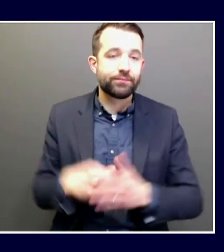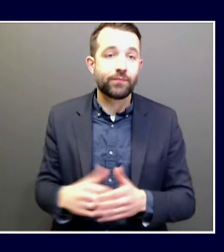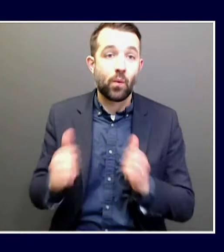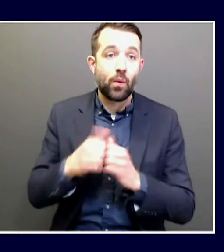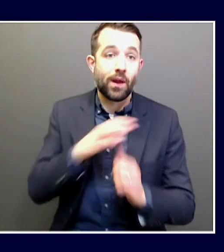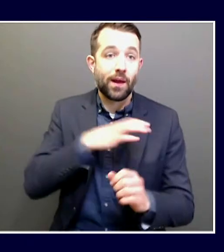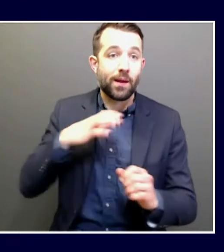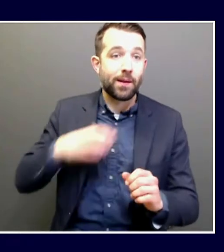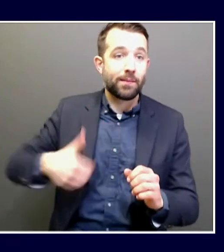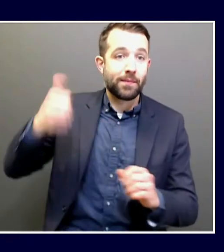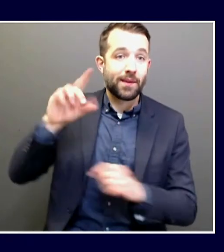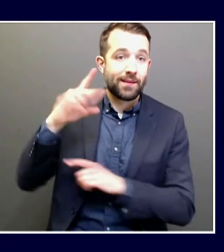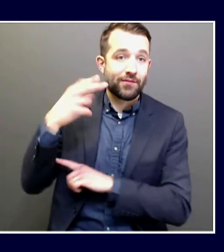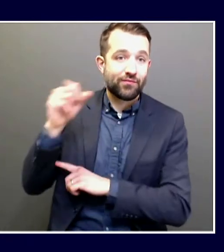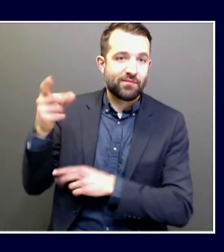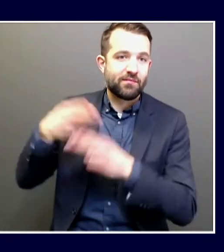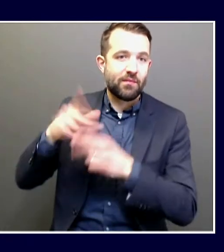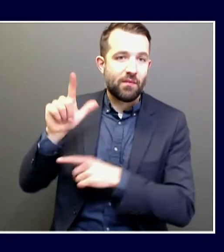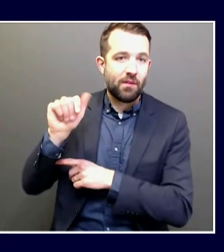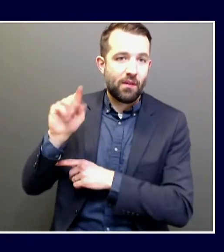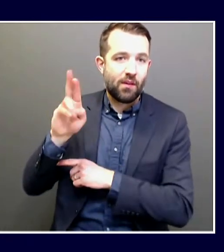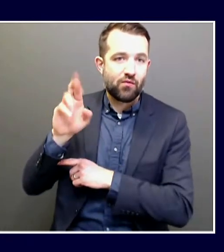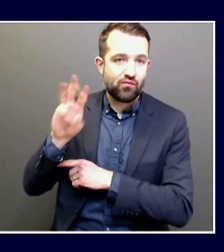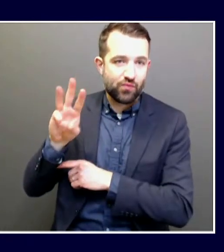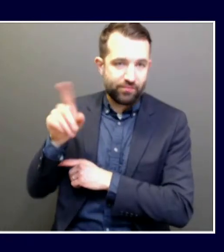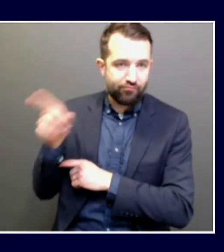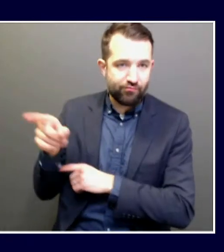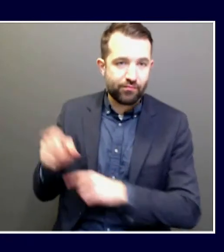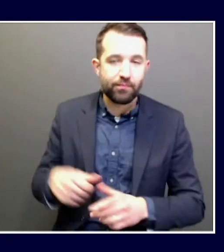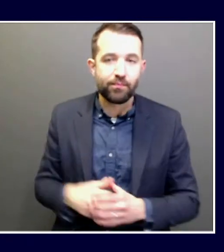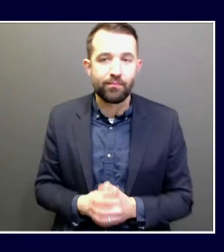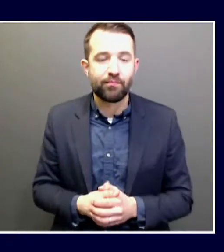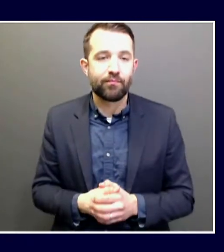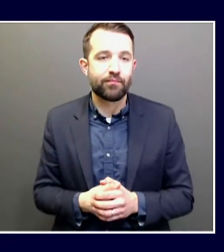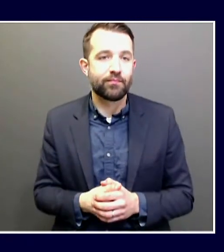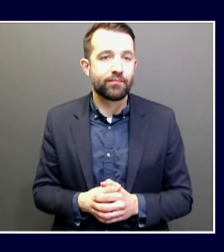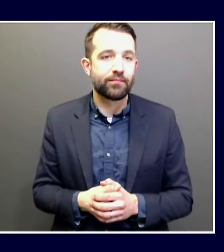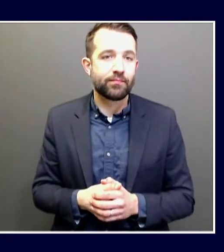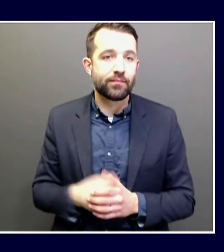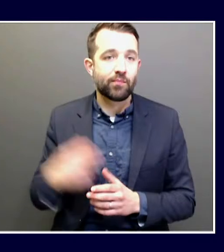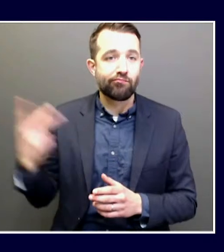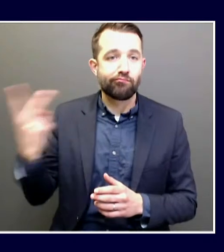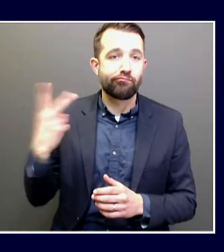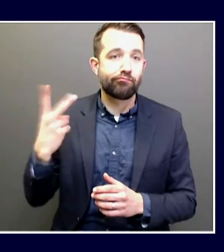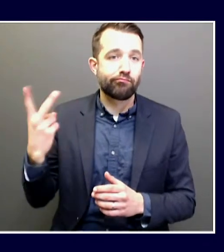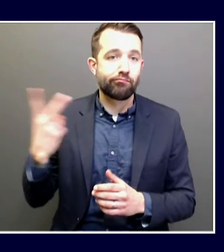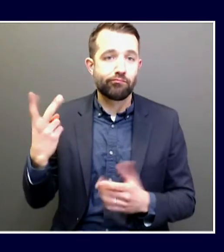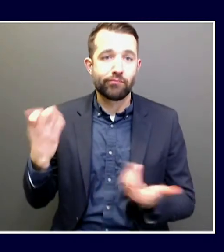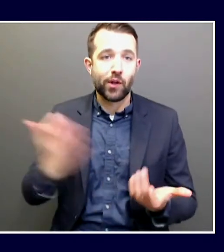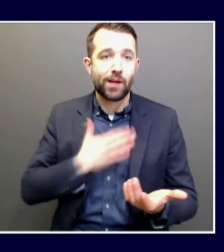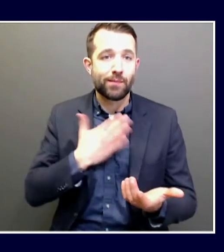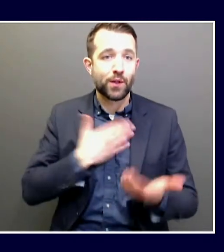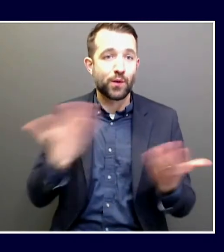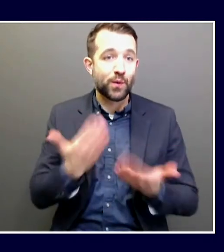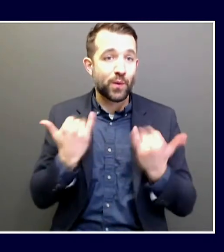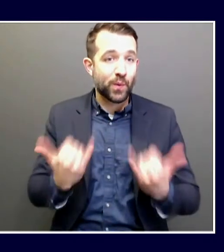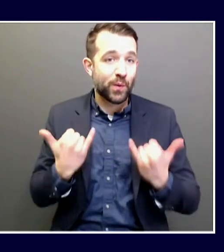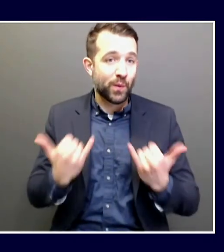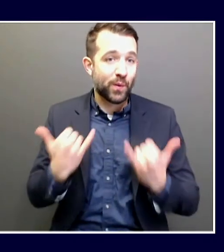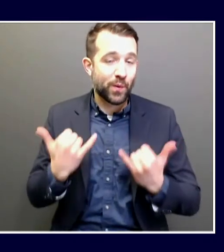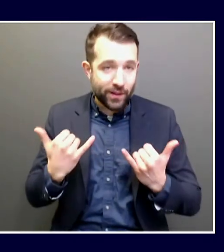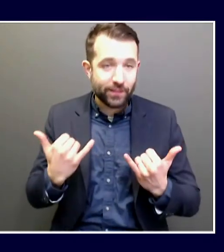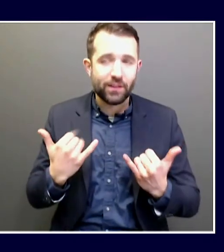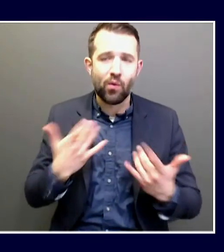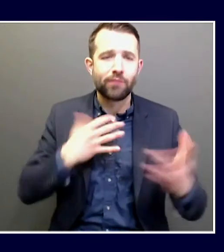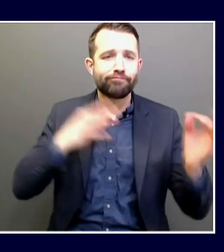Wambrew from Maine's Department of Health and Human Services. Commissioner Wambrew and I are pleased to be with everyone this afternoon to talk